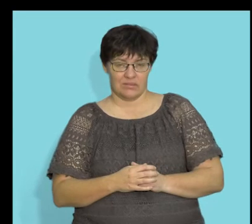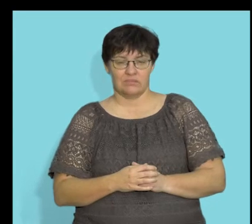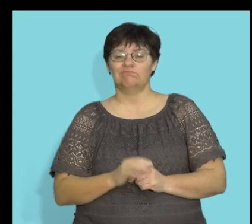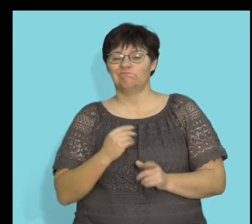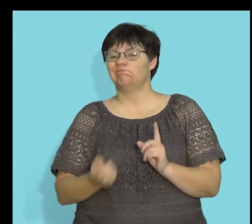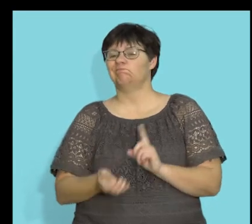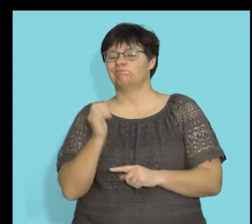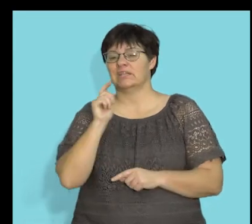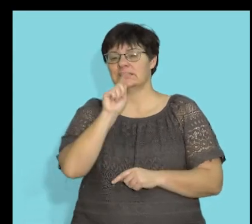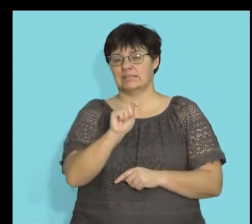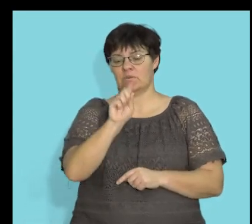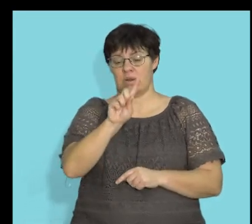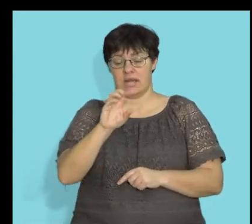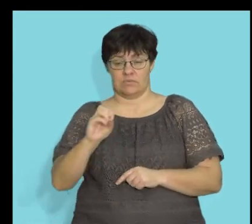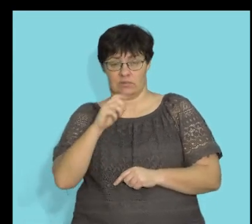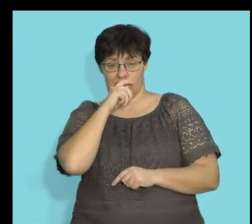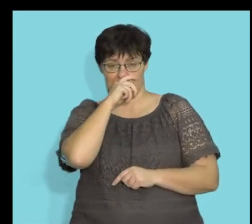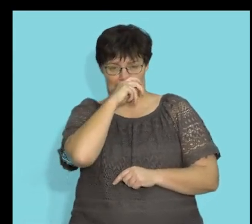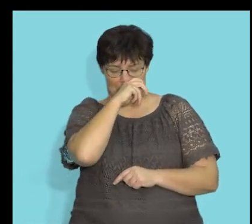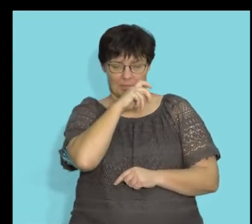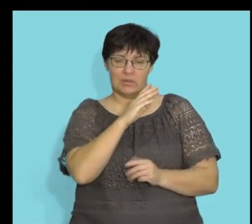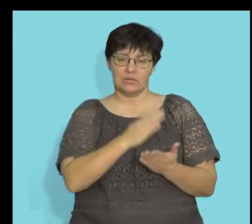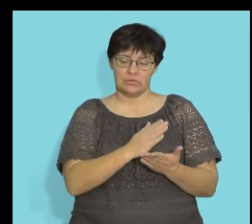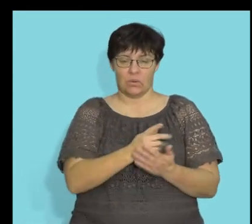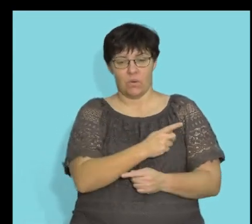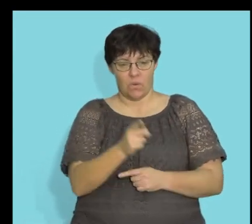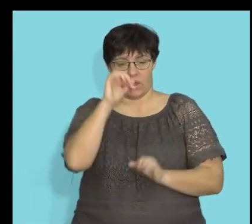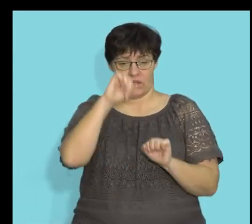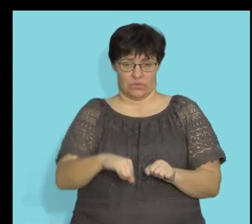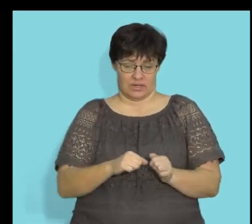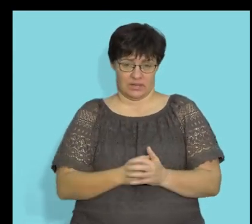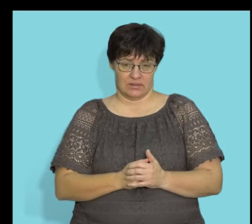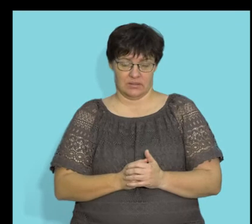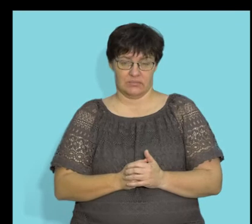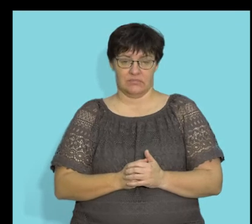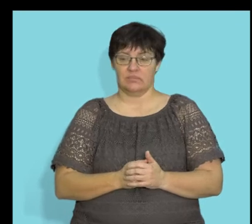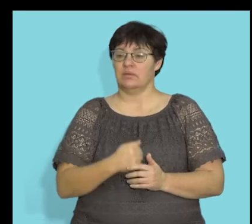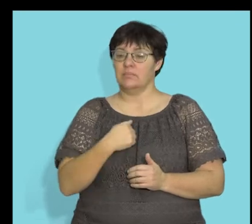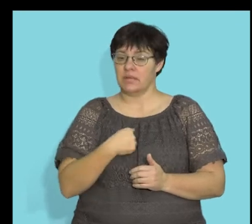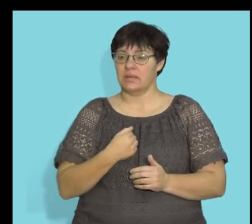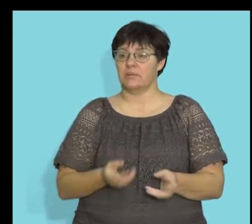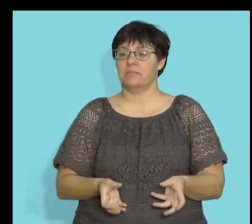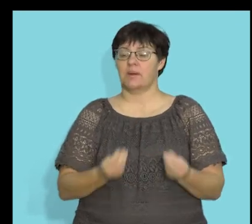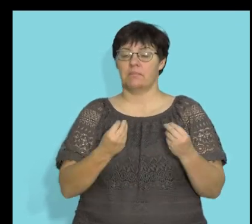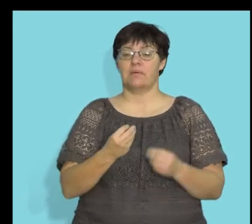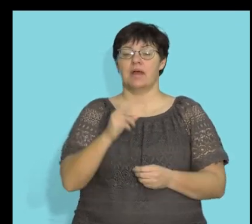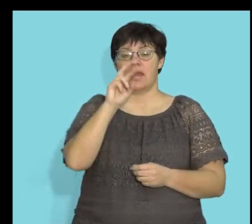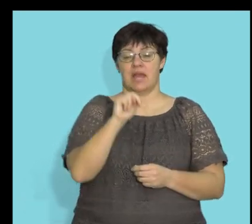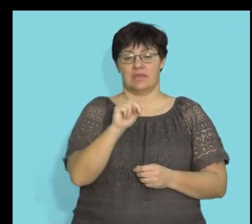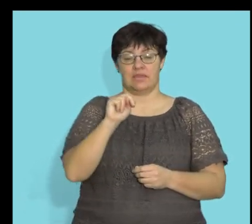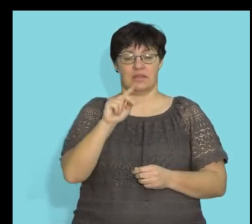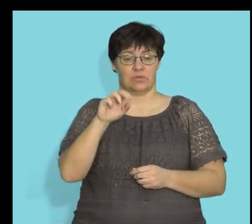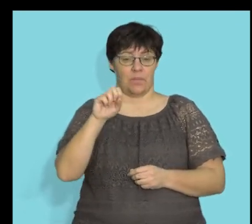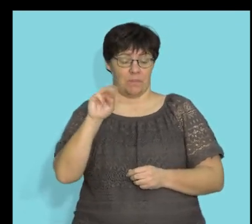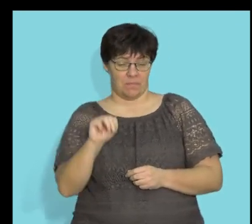So we are finding T100. So I'm sure that everyone will agree that I have got my nth